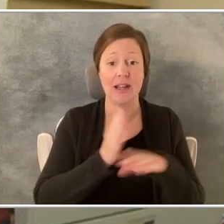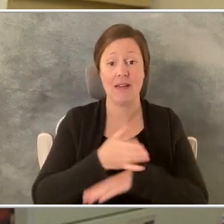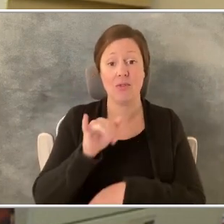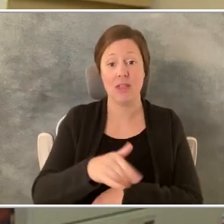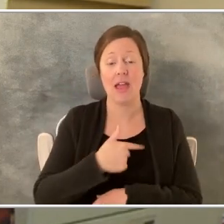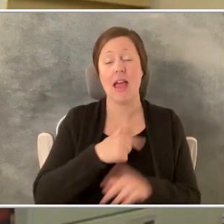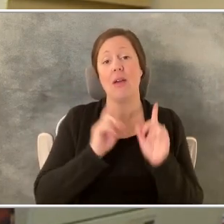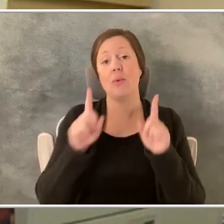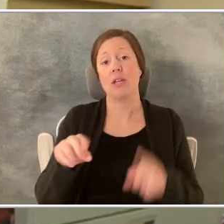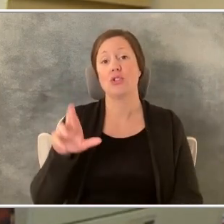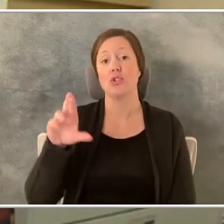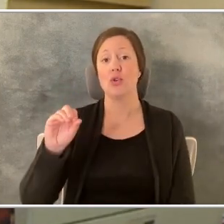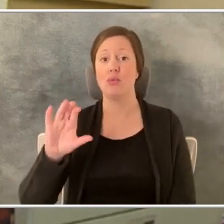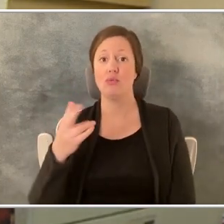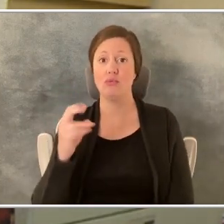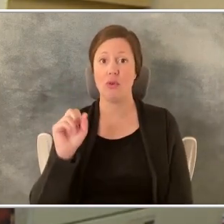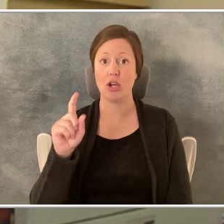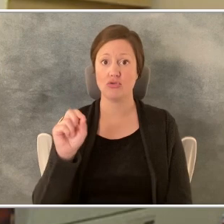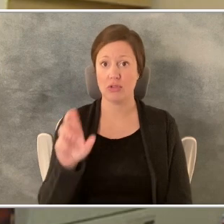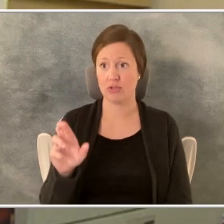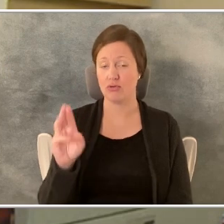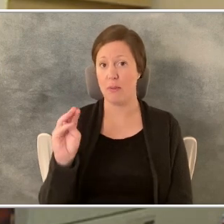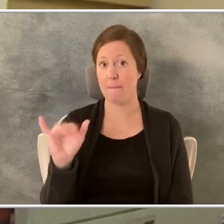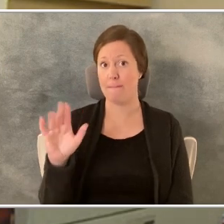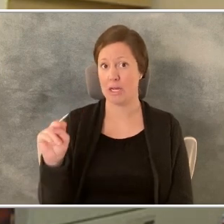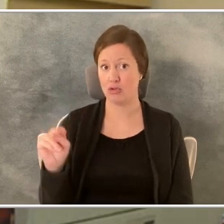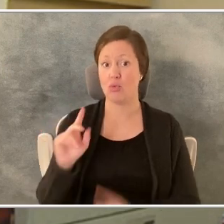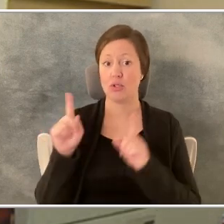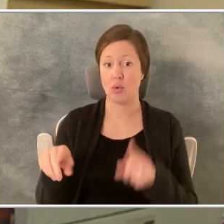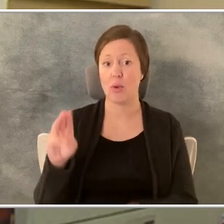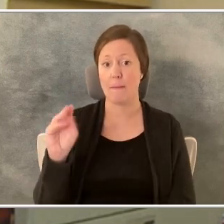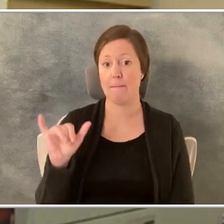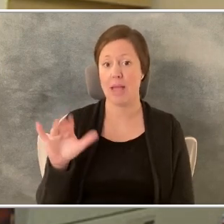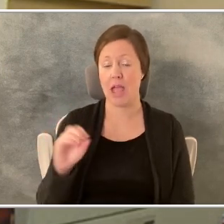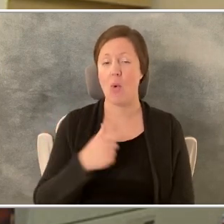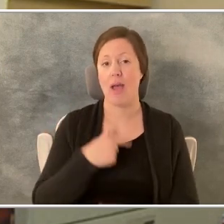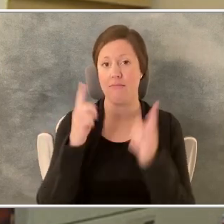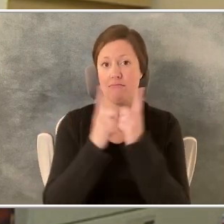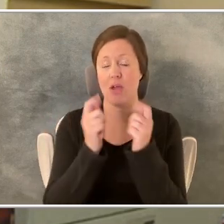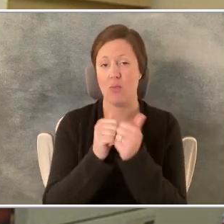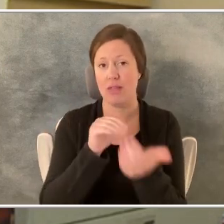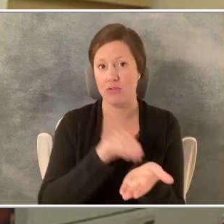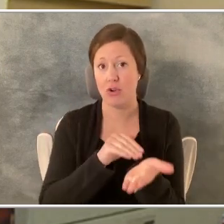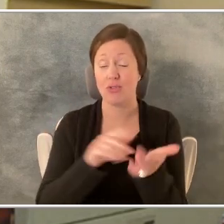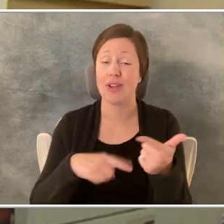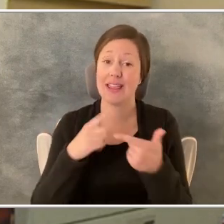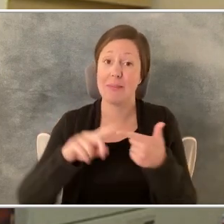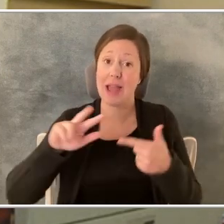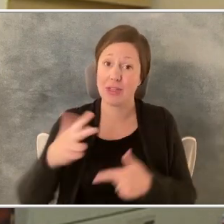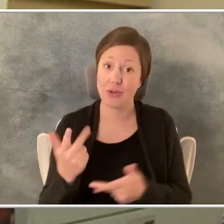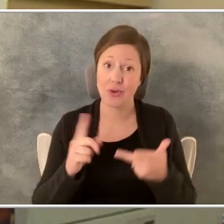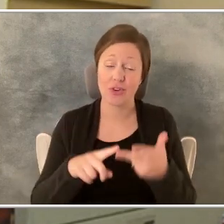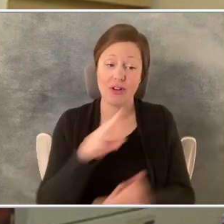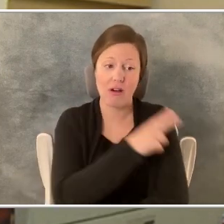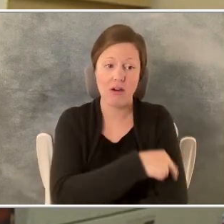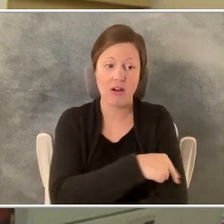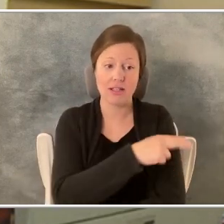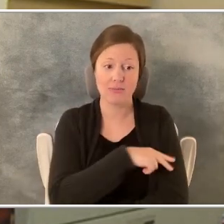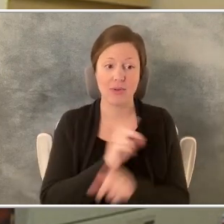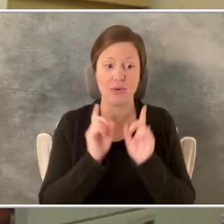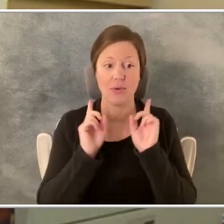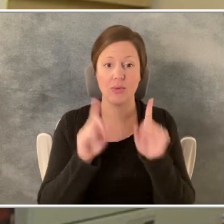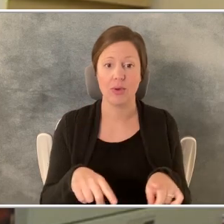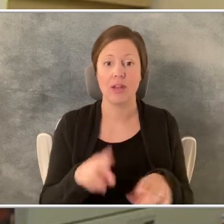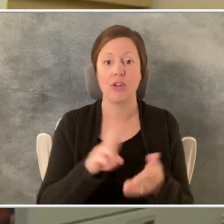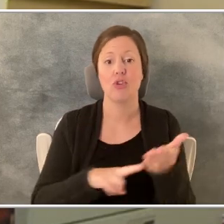Minnesota. I flew out to Mayo to meet with Igor Frank. And then my third hospital that I was going to be looking at was